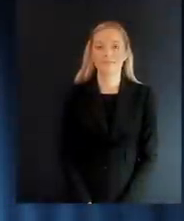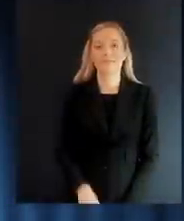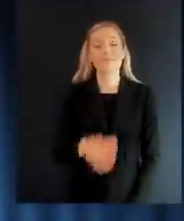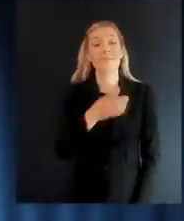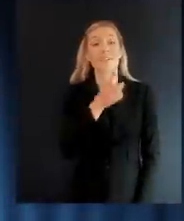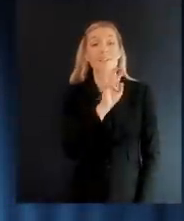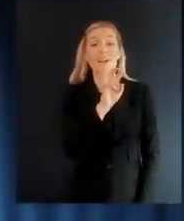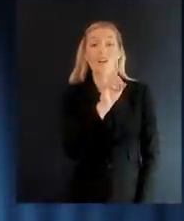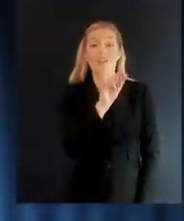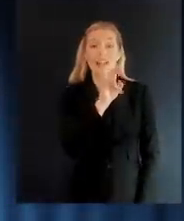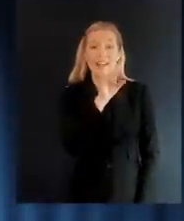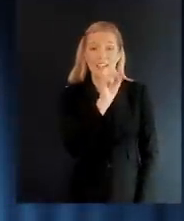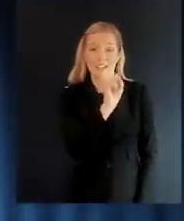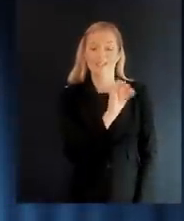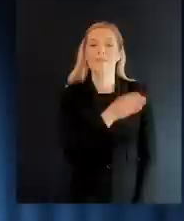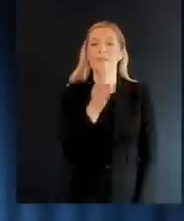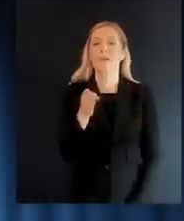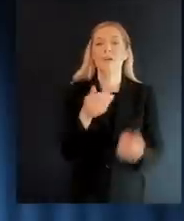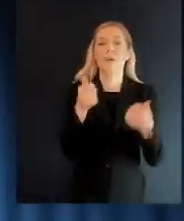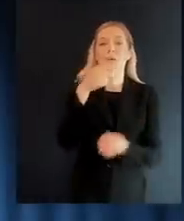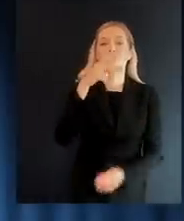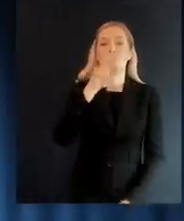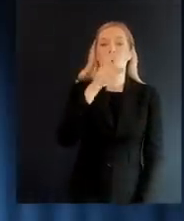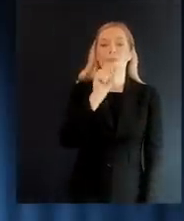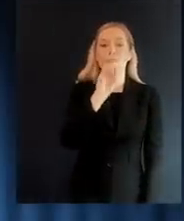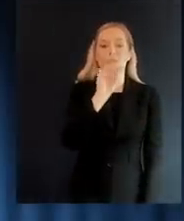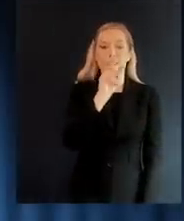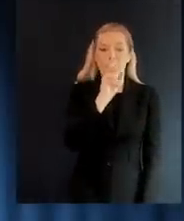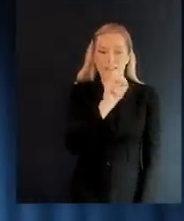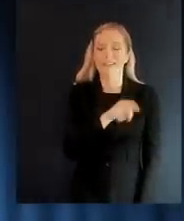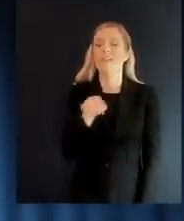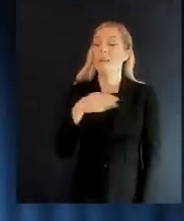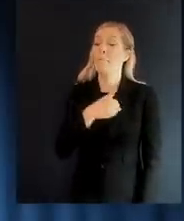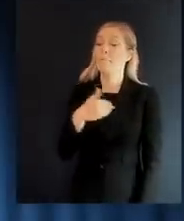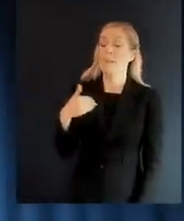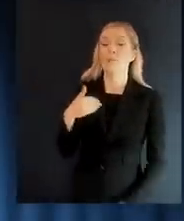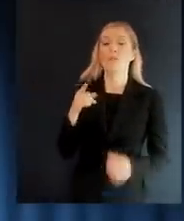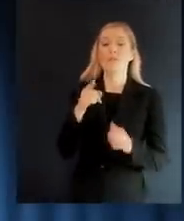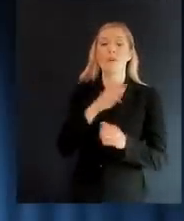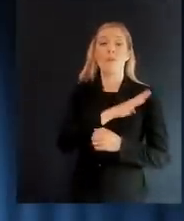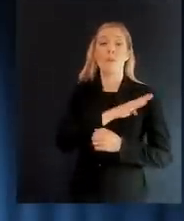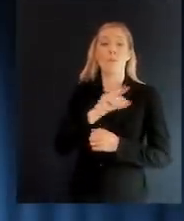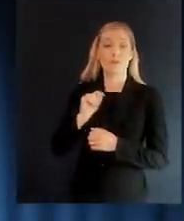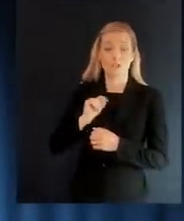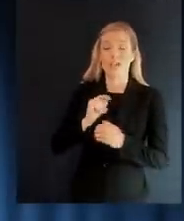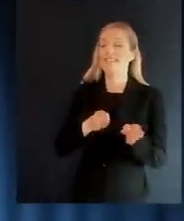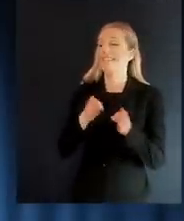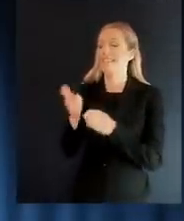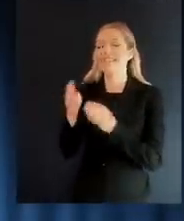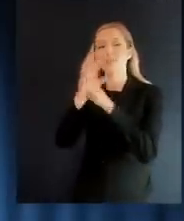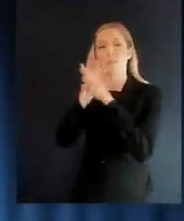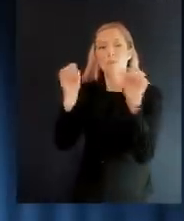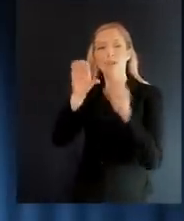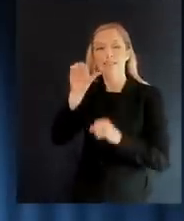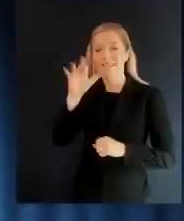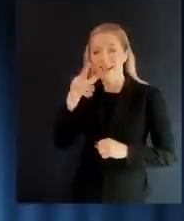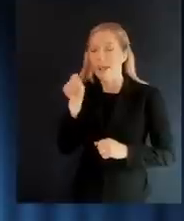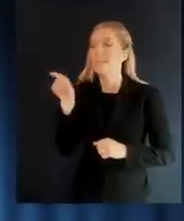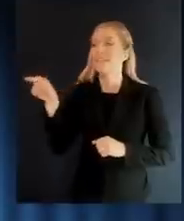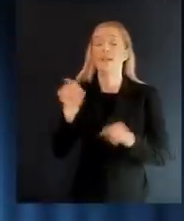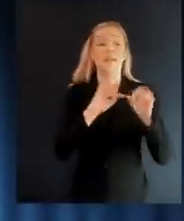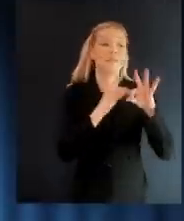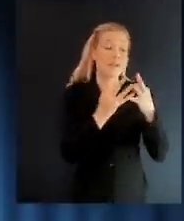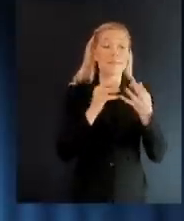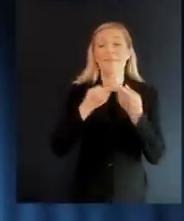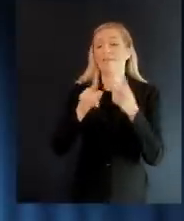Dr. Daniels, Provost Bakken, members of the Board of Trustees, members of the President's Cabinet, family, friends, and my fellow